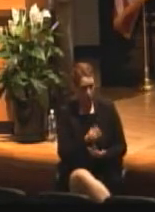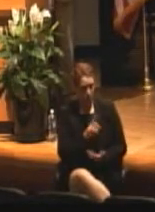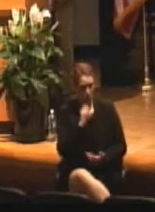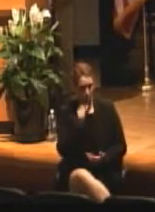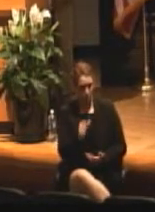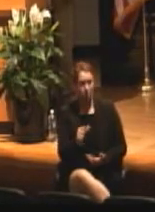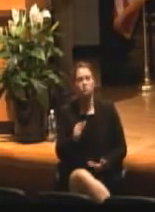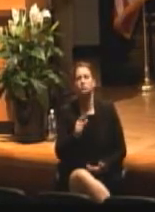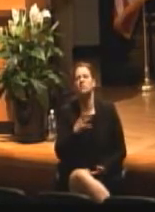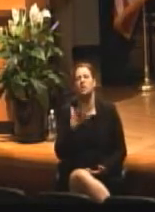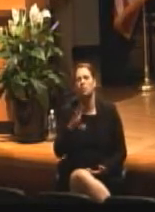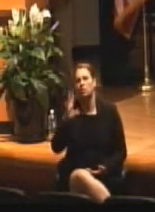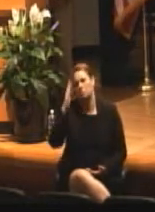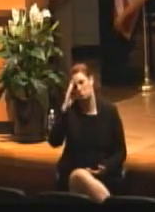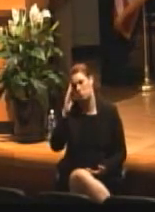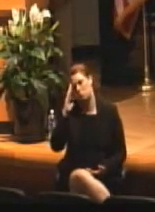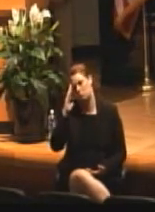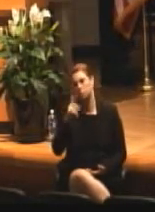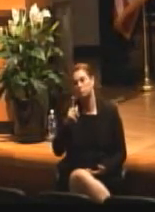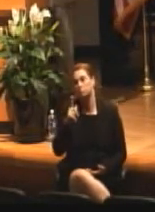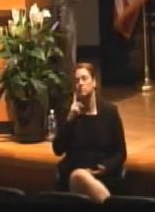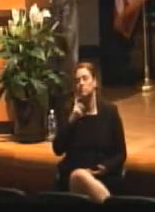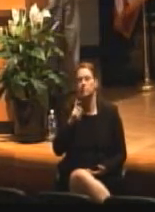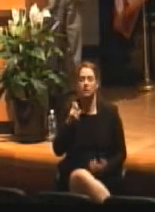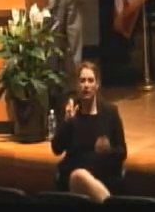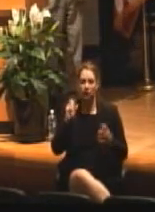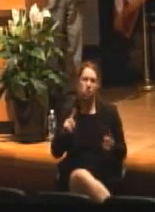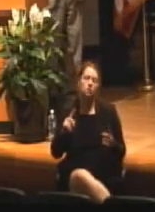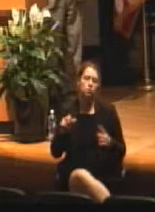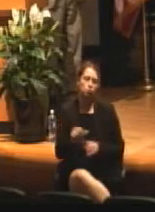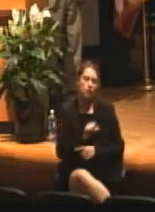have to go through their, you know, education and training and all the classes for that.